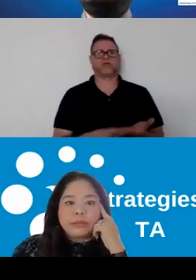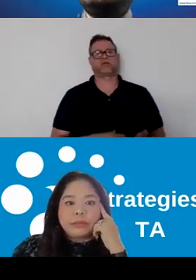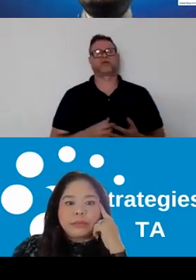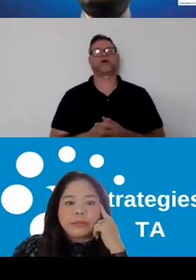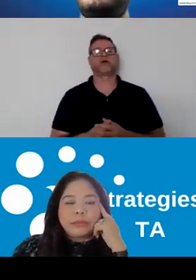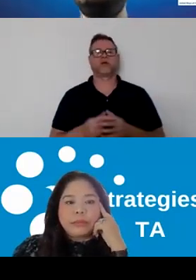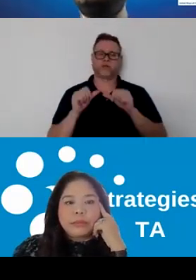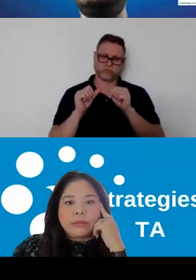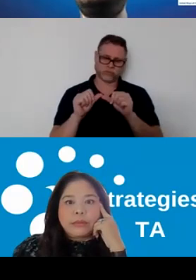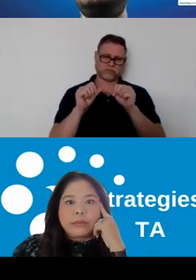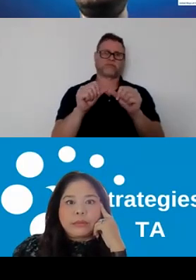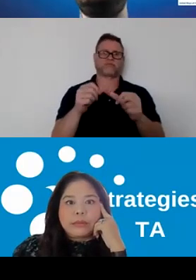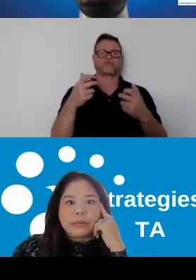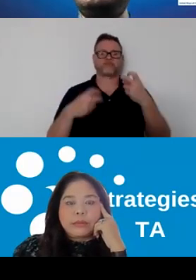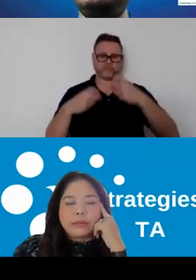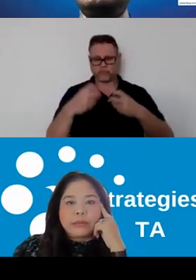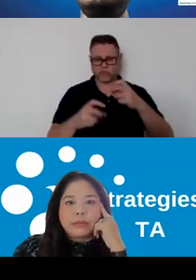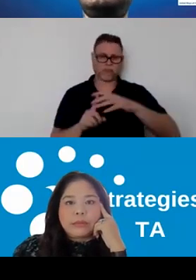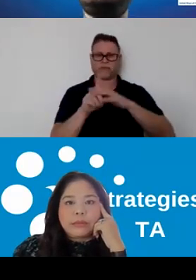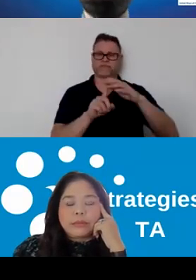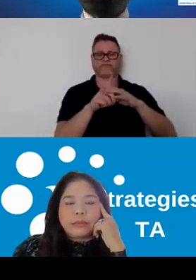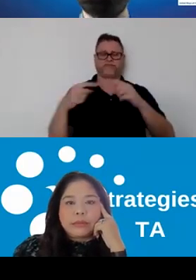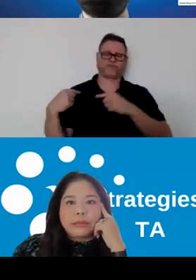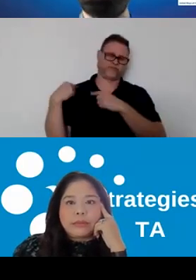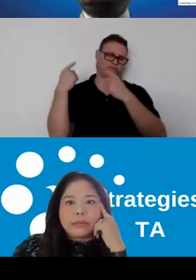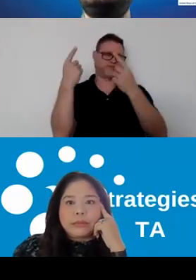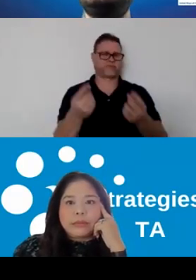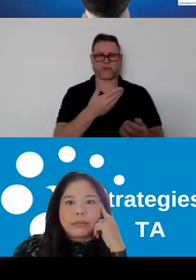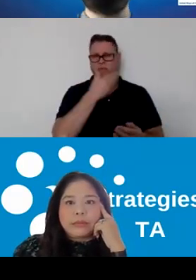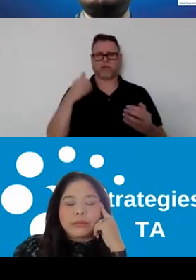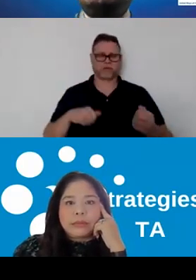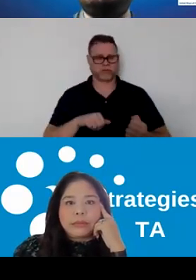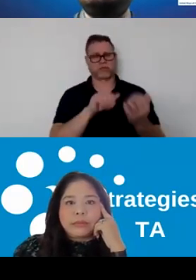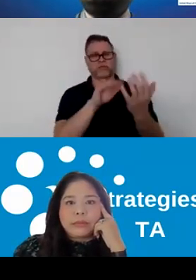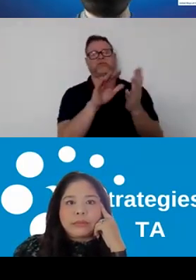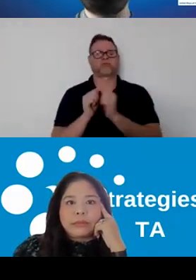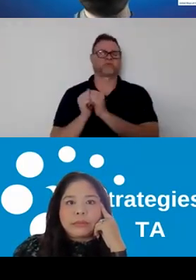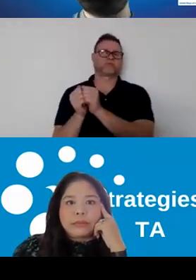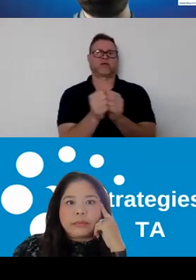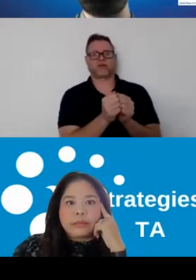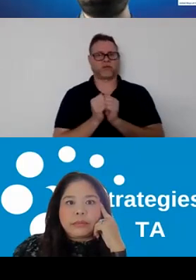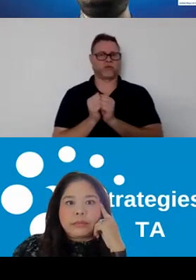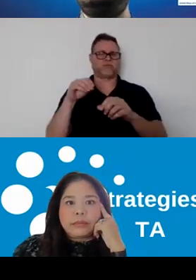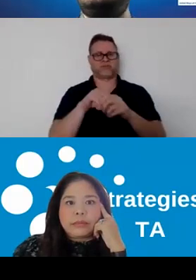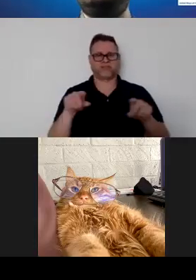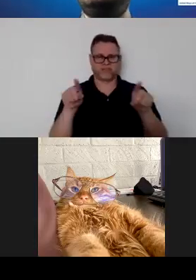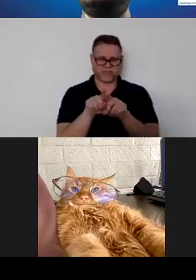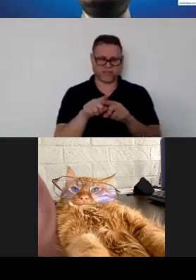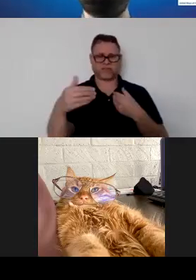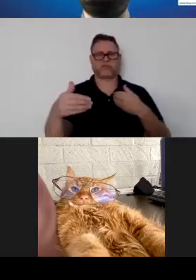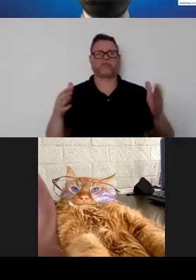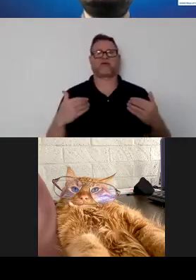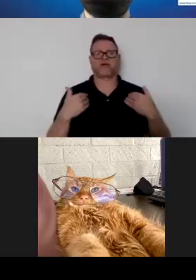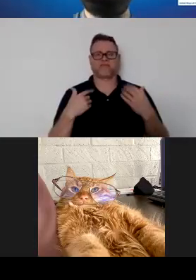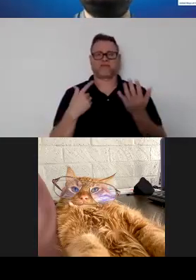the persistent problems that communities have been facing and how to best address those together, being in the same room with having these conversations